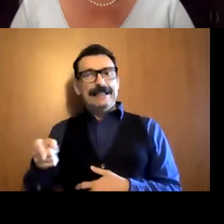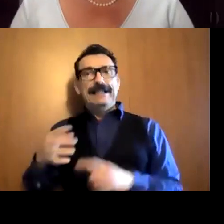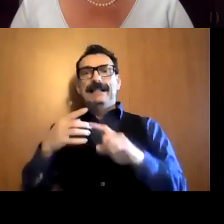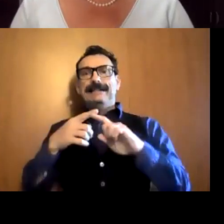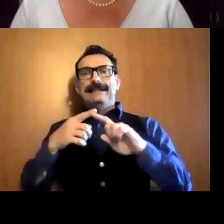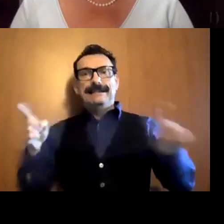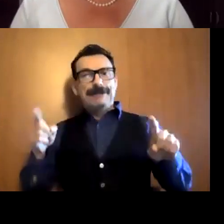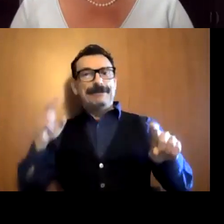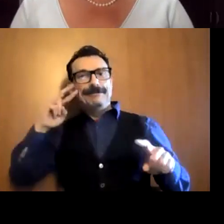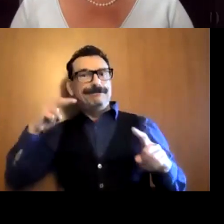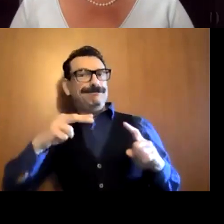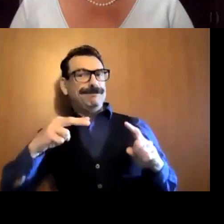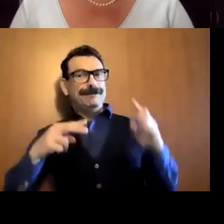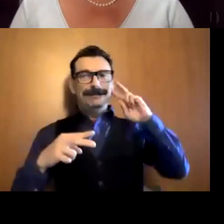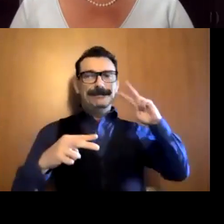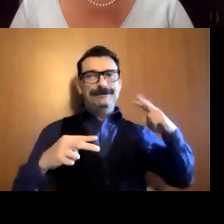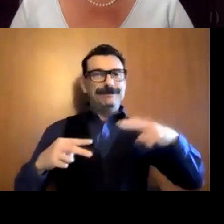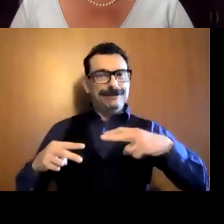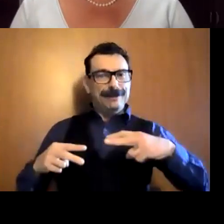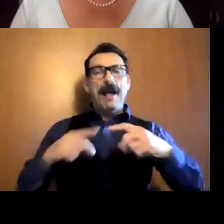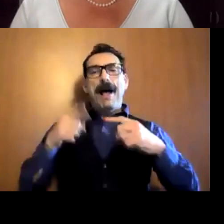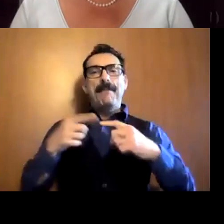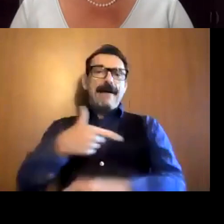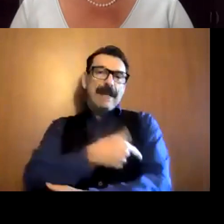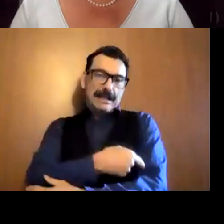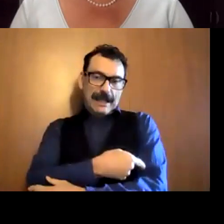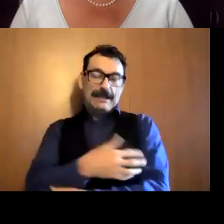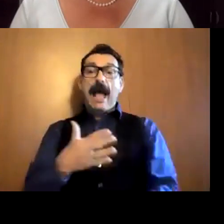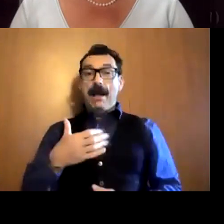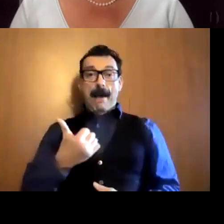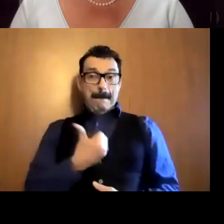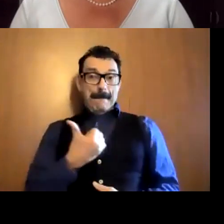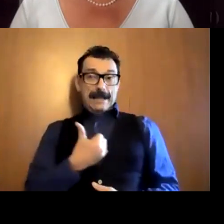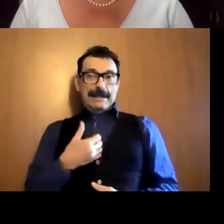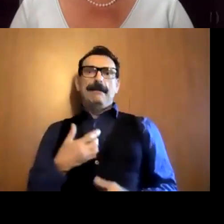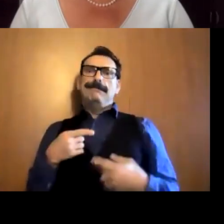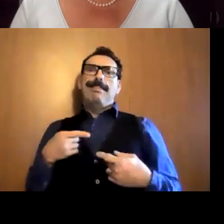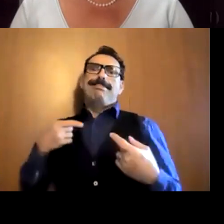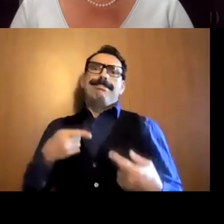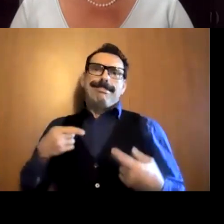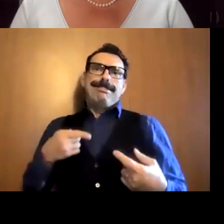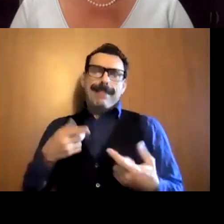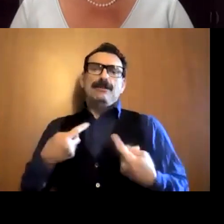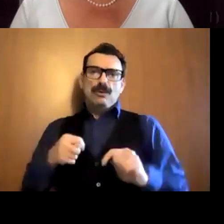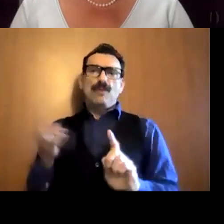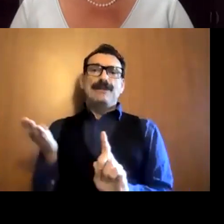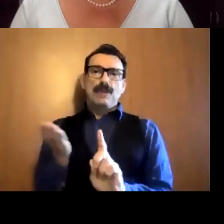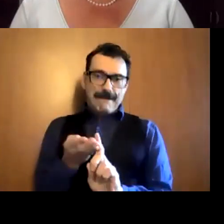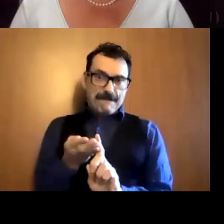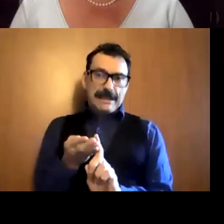I struggle sometimes to communicate the importance and safety of the vaccine. So